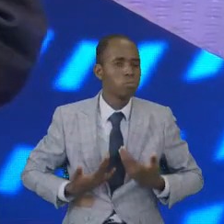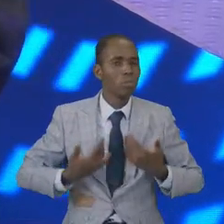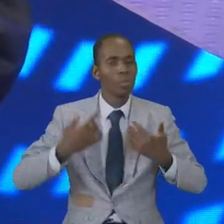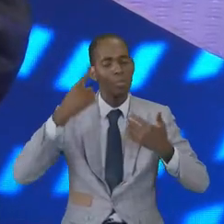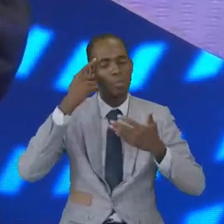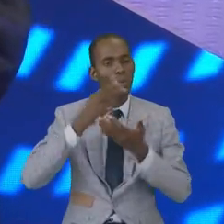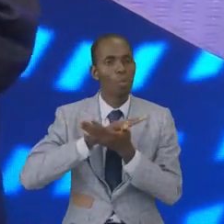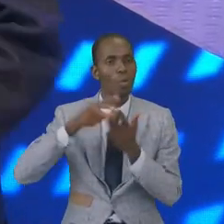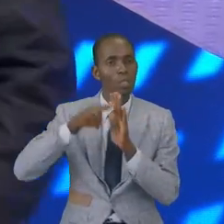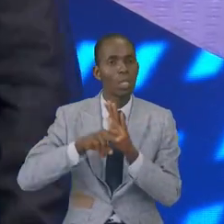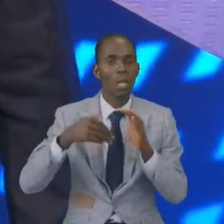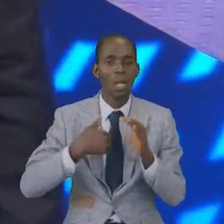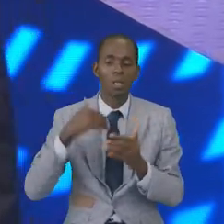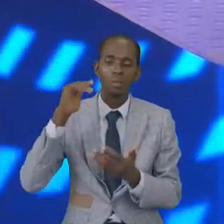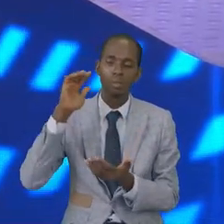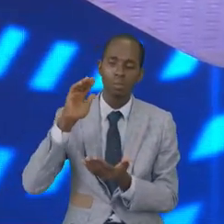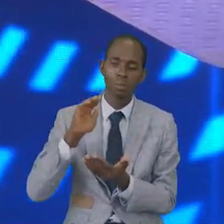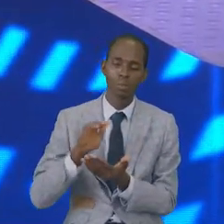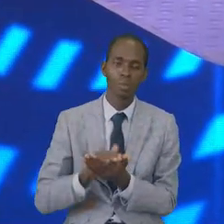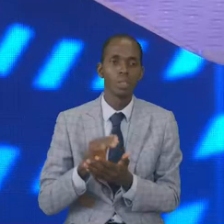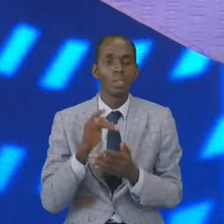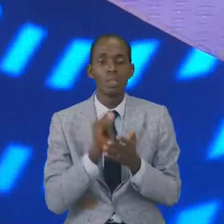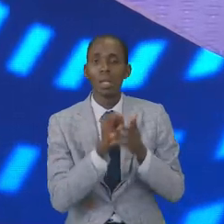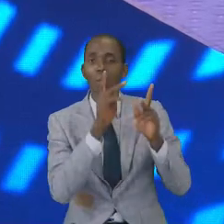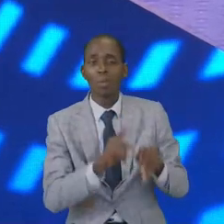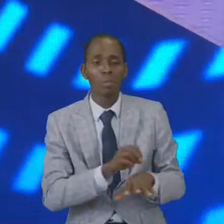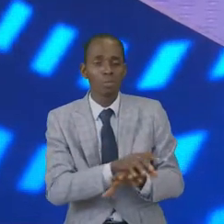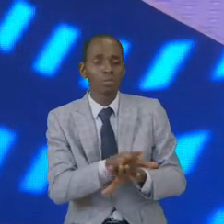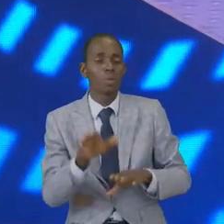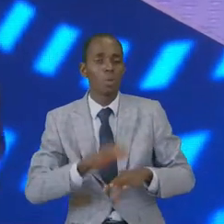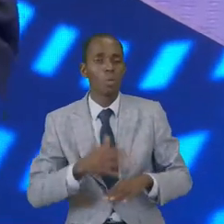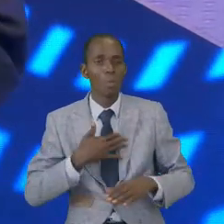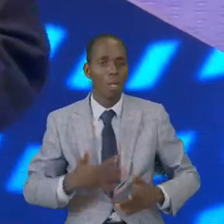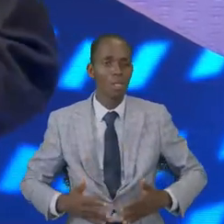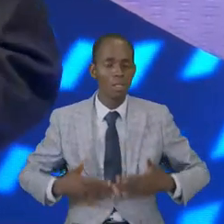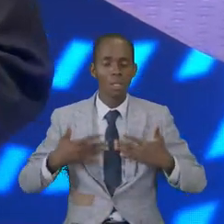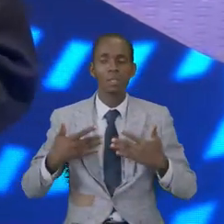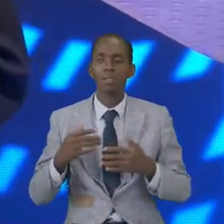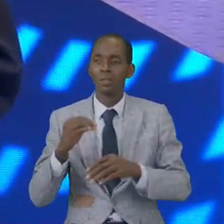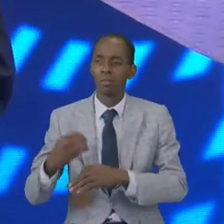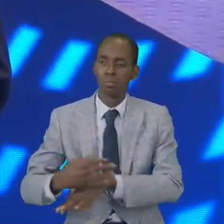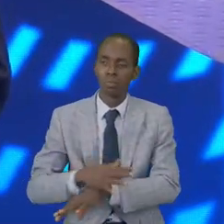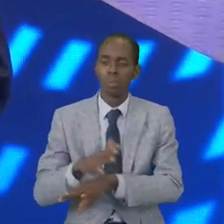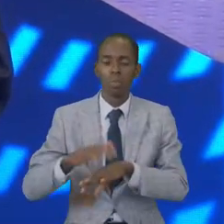righteousness has gone down. His influence on my life, her influence on my life has made me a little